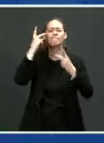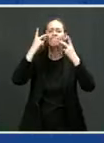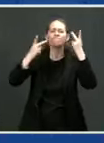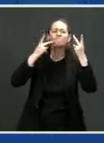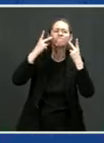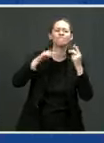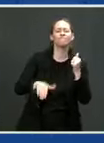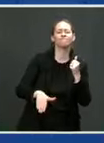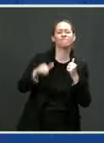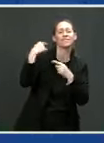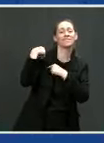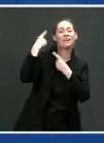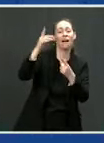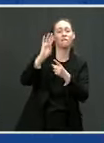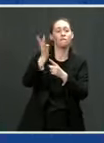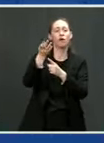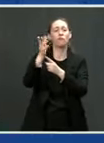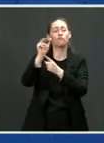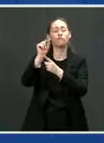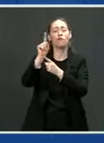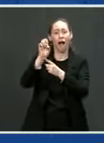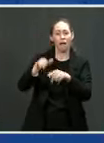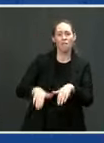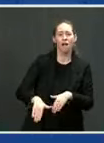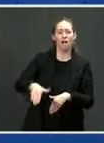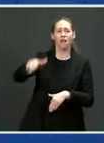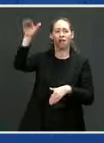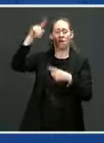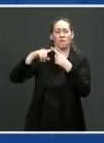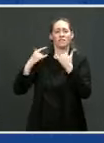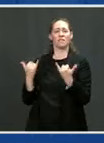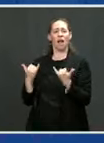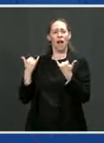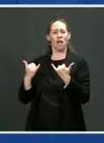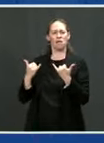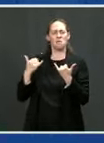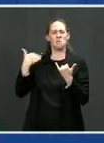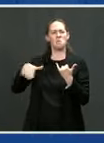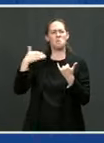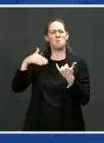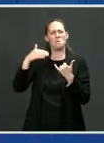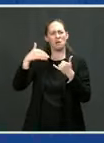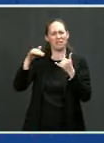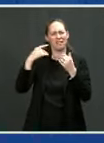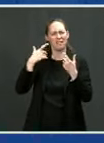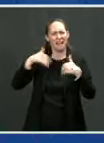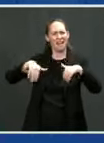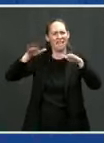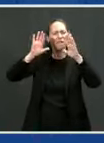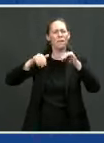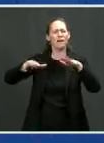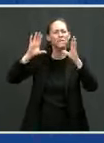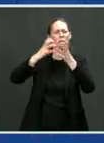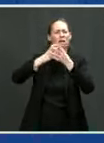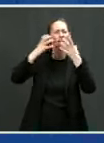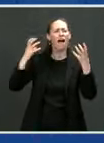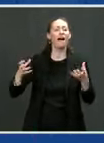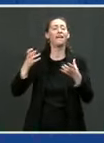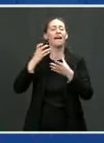When one passes away, the other one has to give up because it has too much information about you, too much to leave